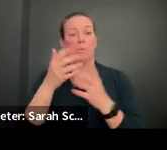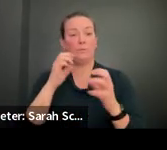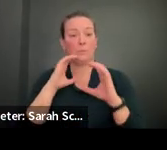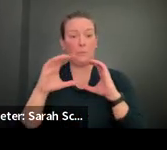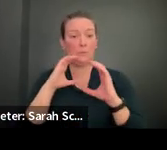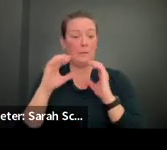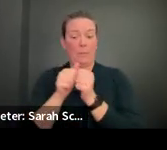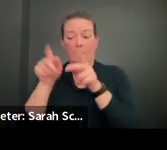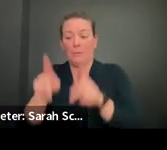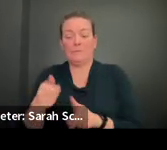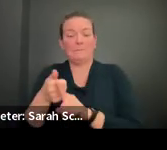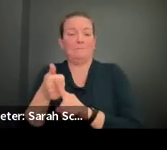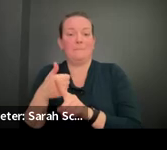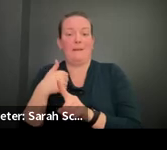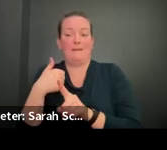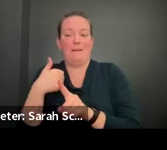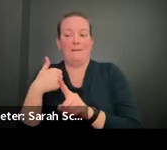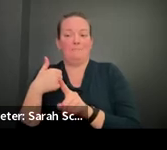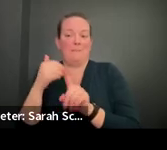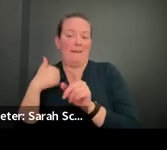someone who has a different language.